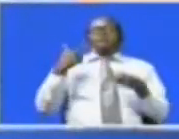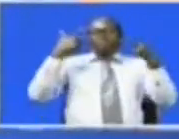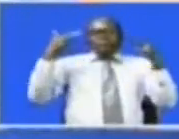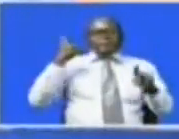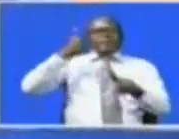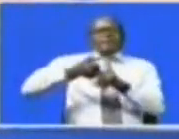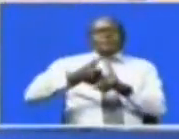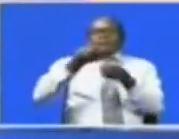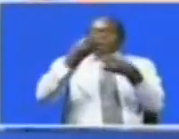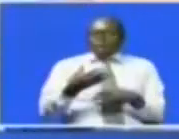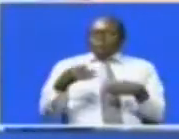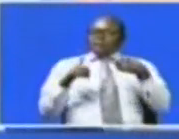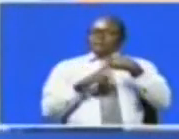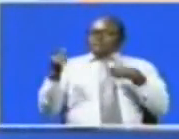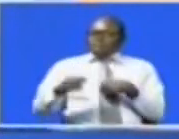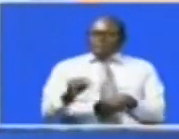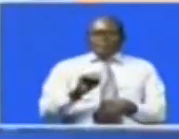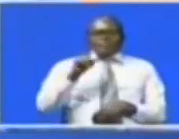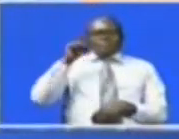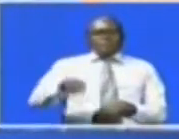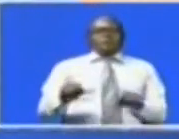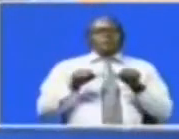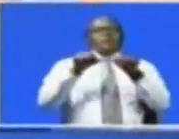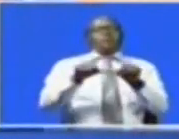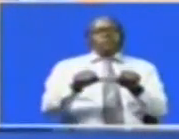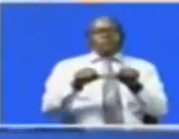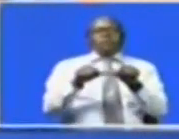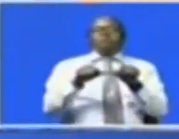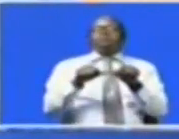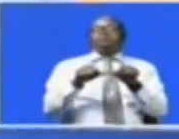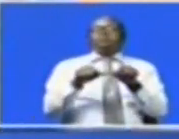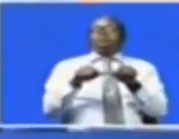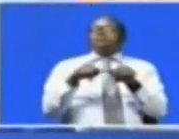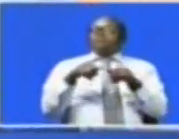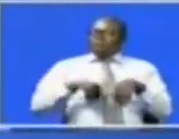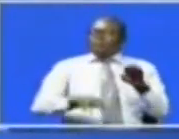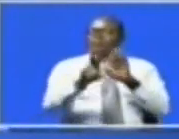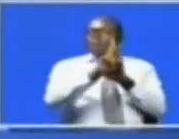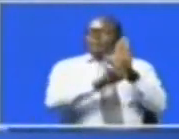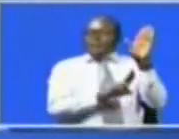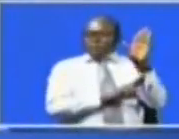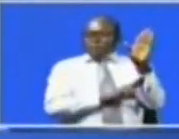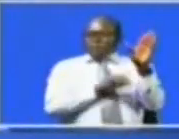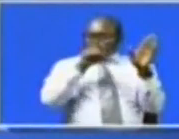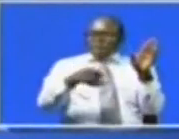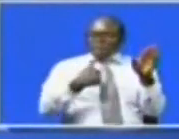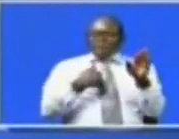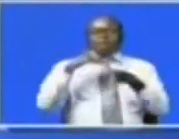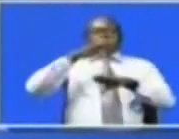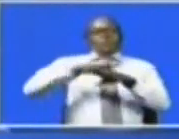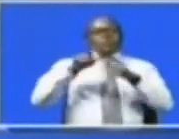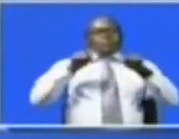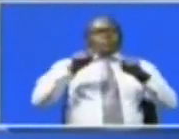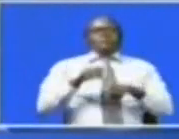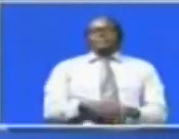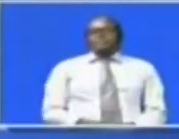and you tell us it is 6 months. No, this thing must go methodically, it must be procedurally, and it must have good regulations. All right,